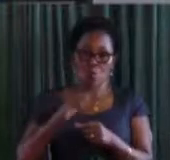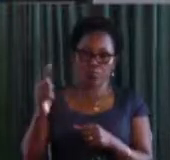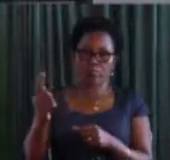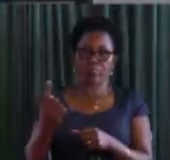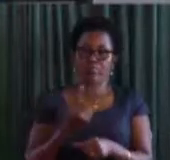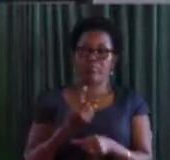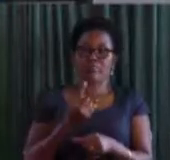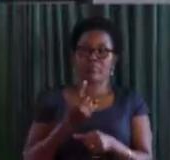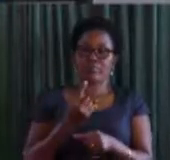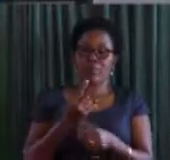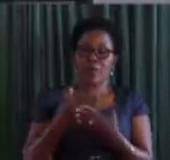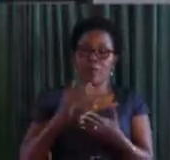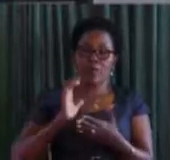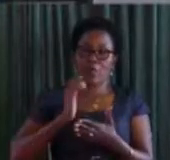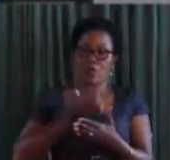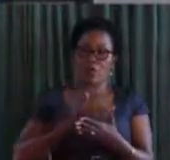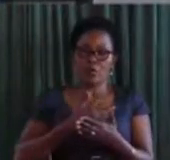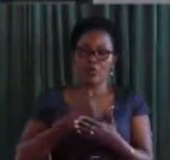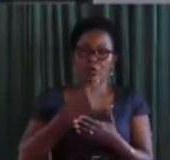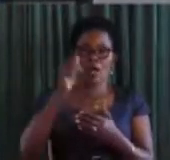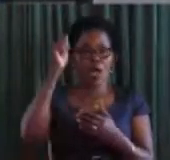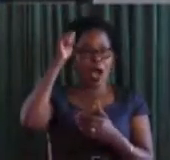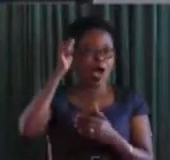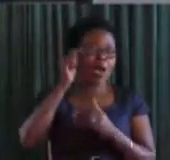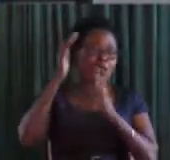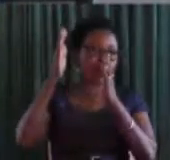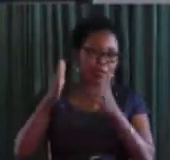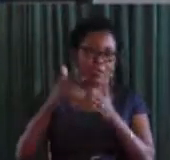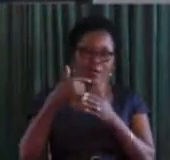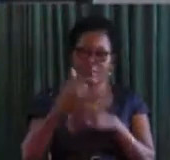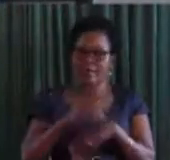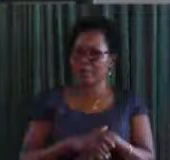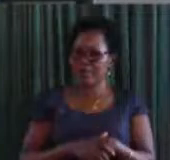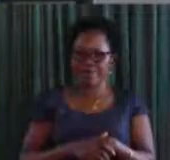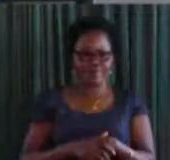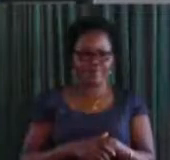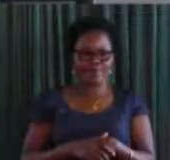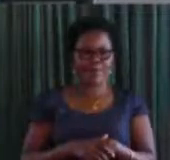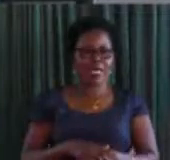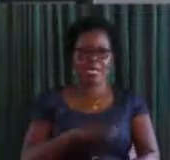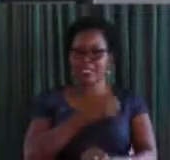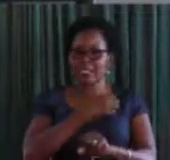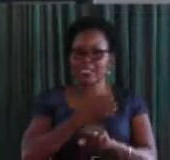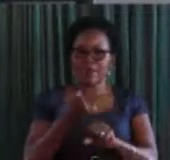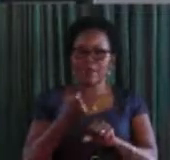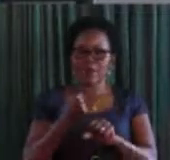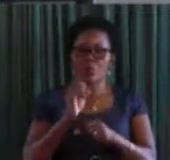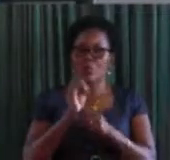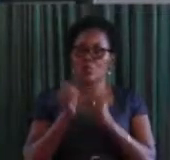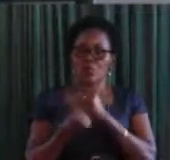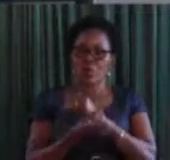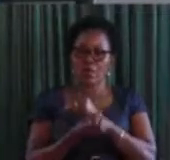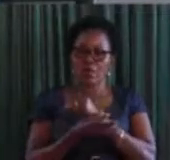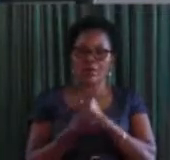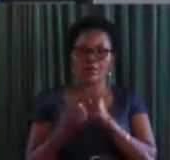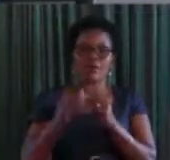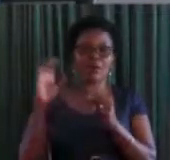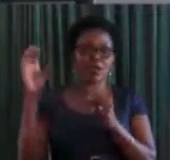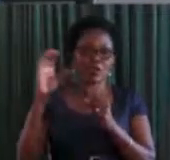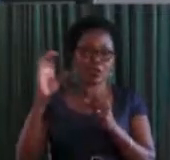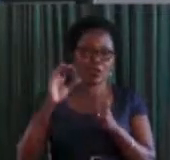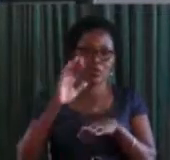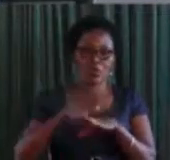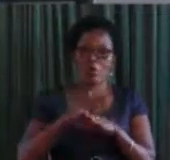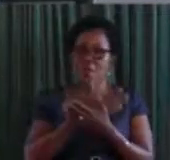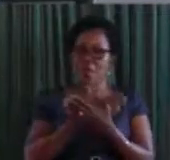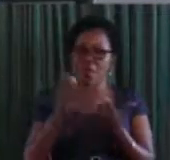advocate, told us, and I quote, "It is difficult to advise clients on any matter pending before